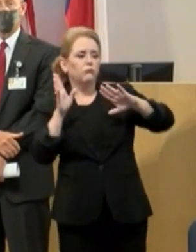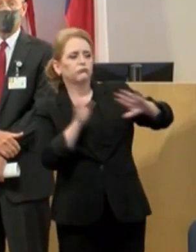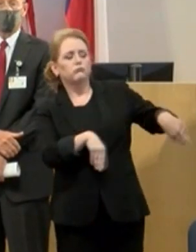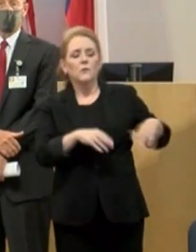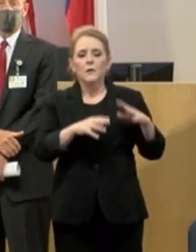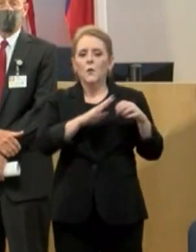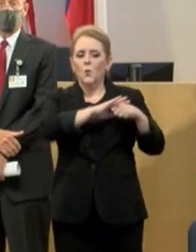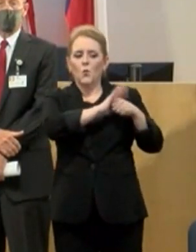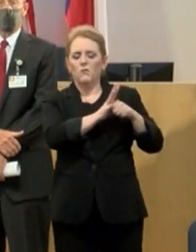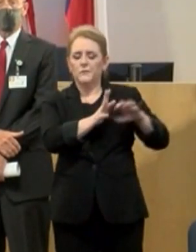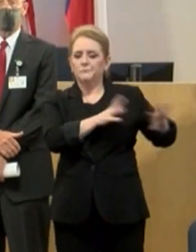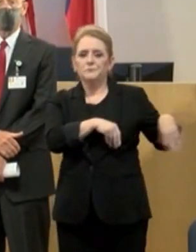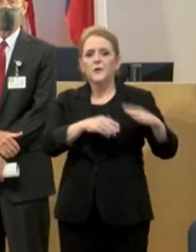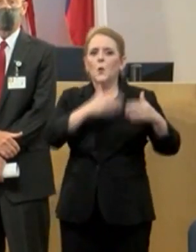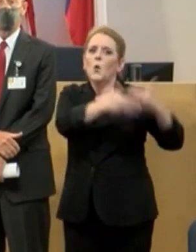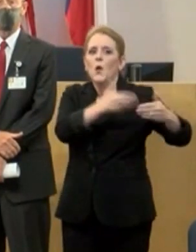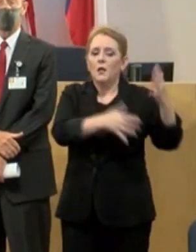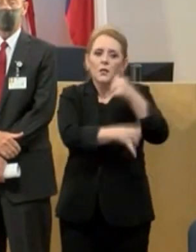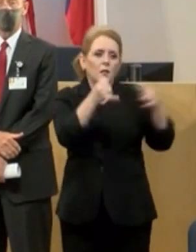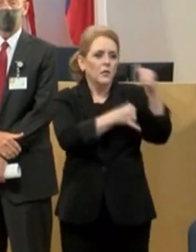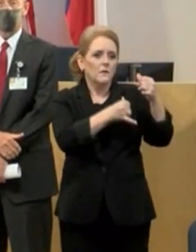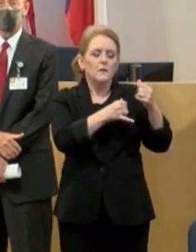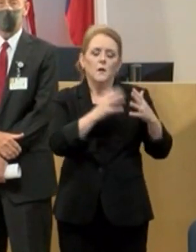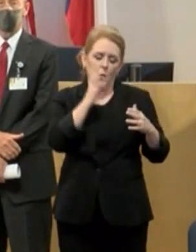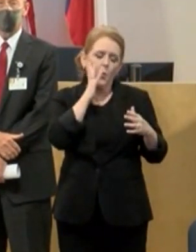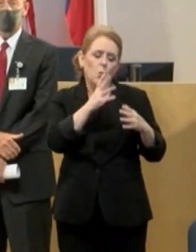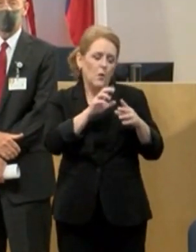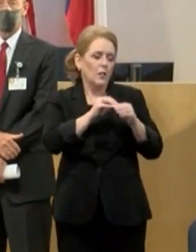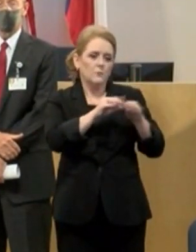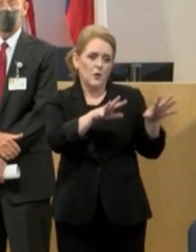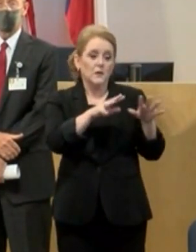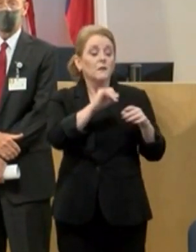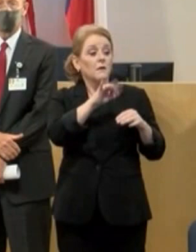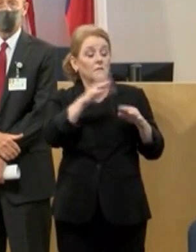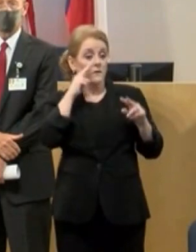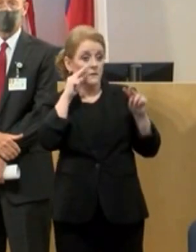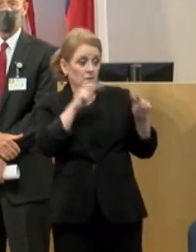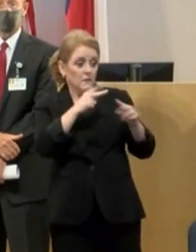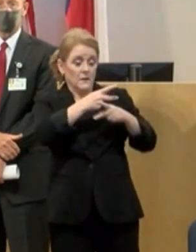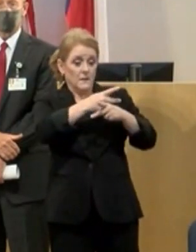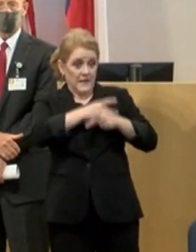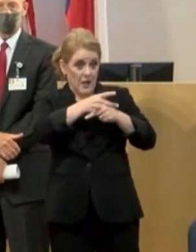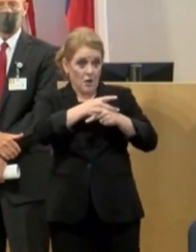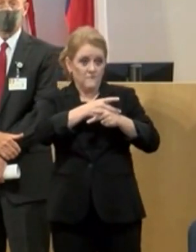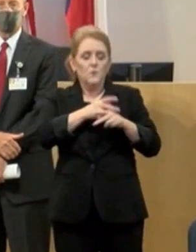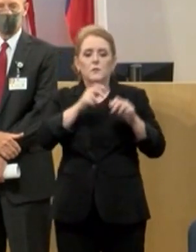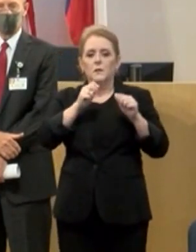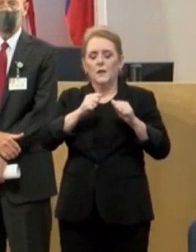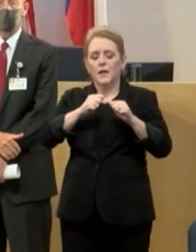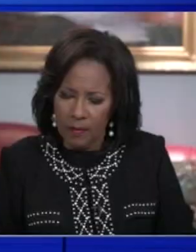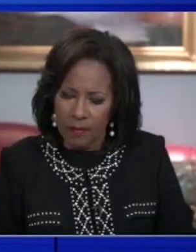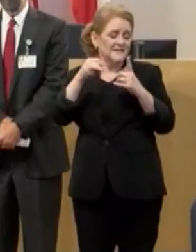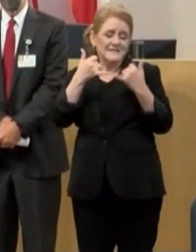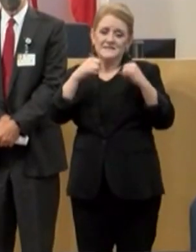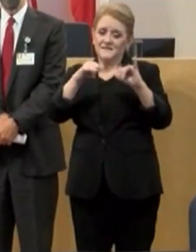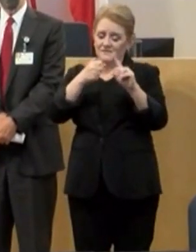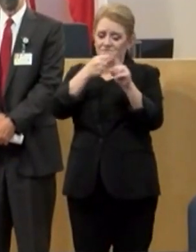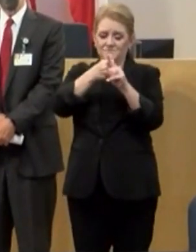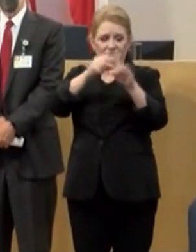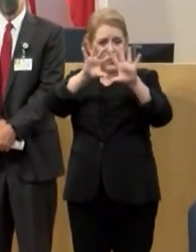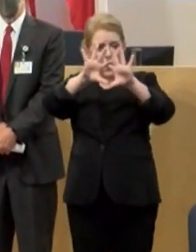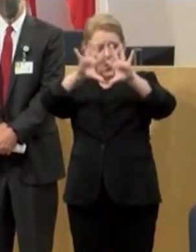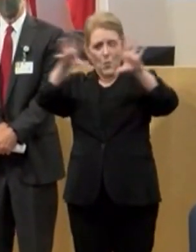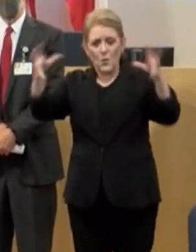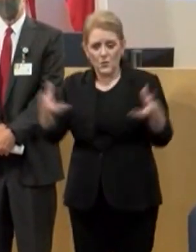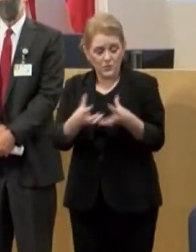guidelines anymore. But he said staying vigilant and following safe practices is key to getting kids back in the classroom. If people